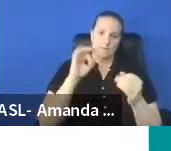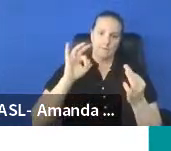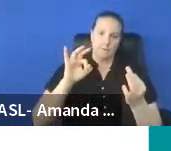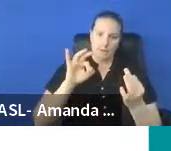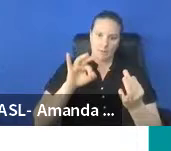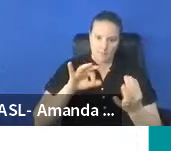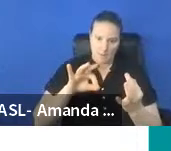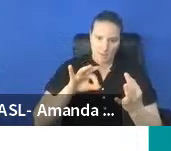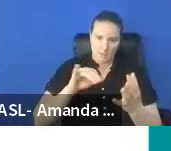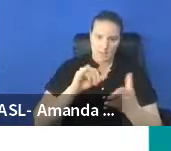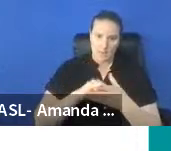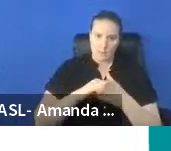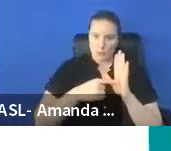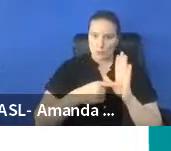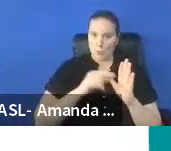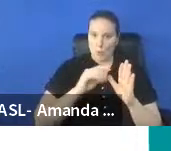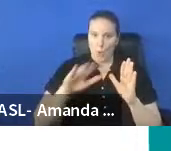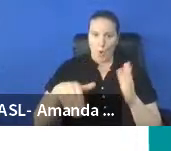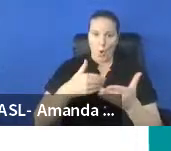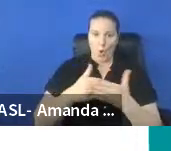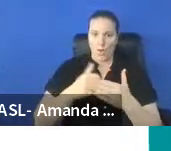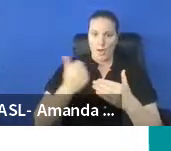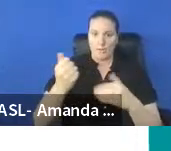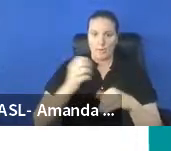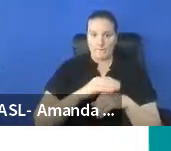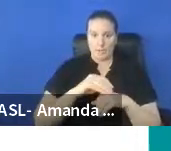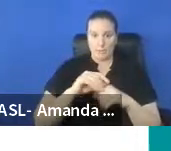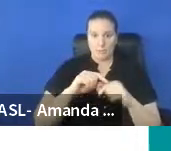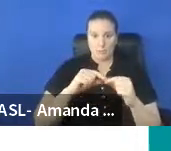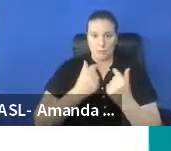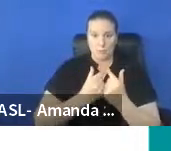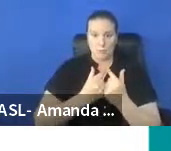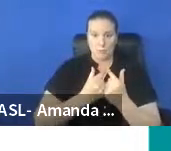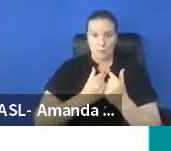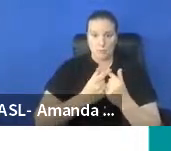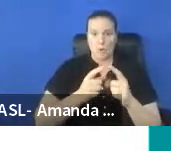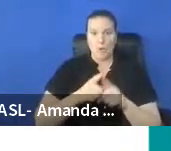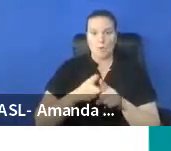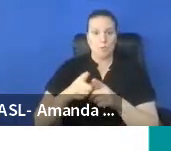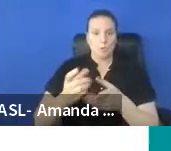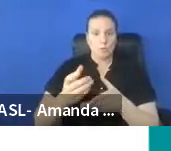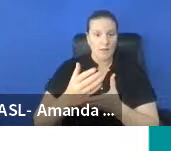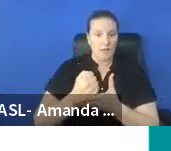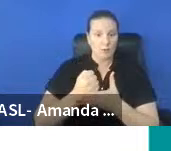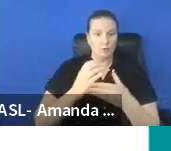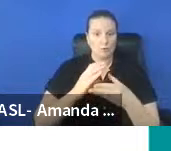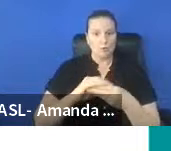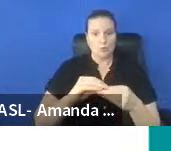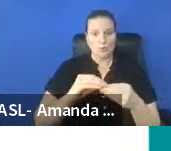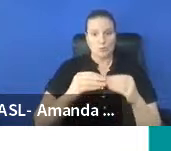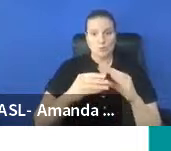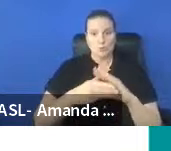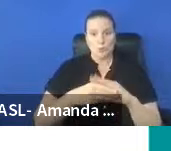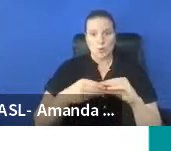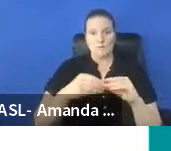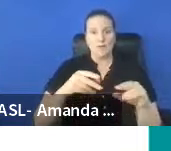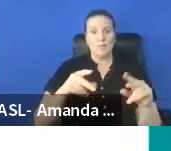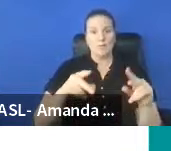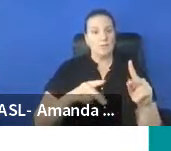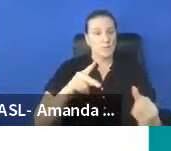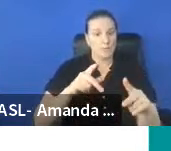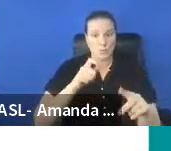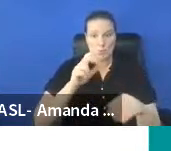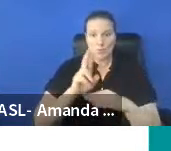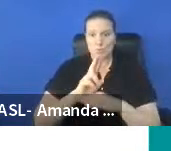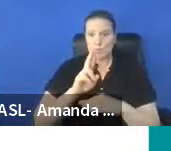that we present to you all and the other advisory groups, as well as collect stories of folks who use